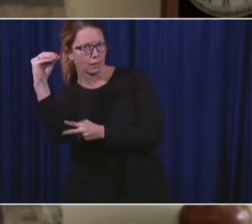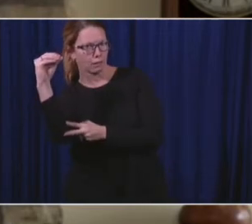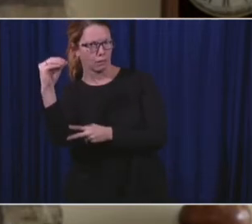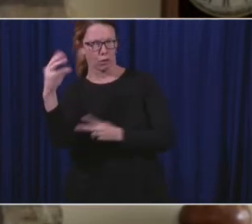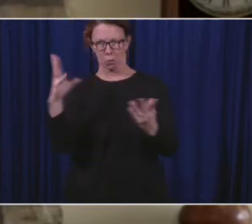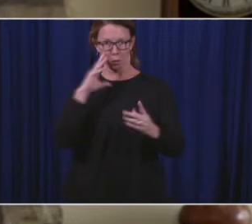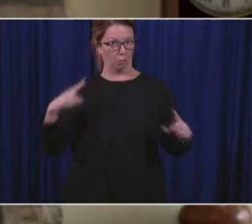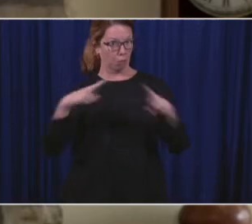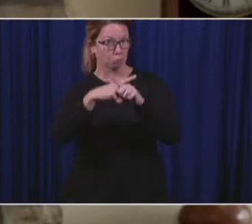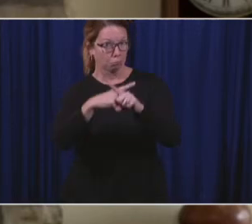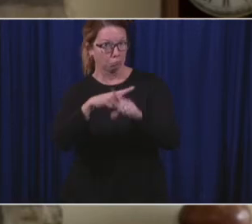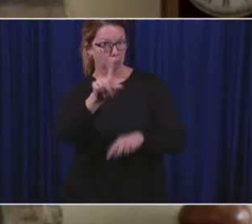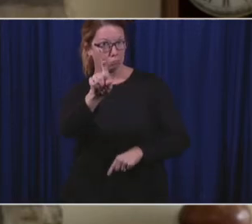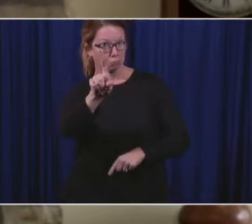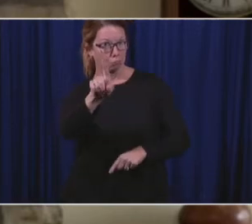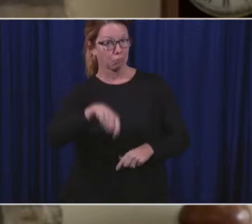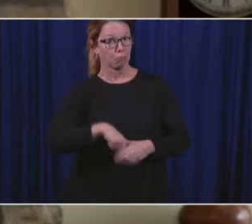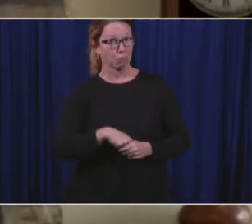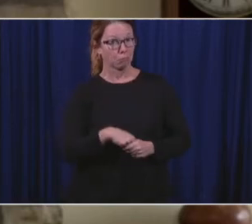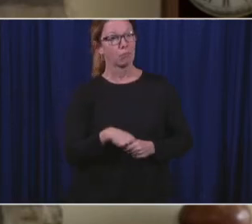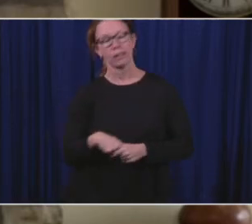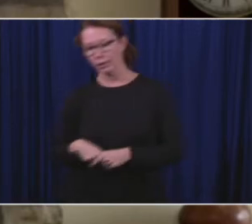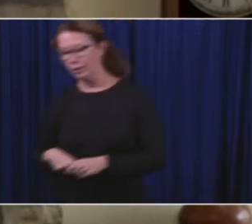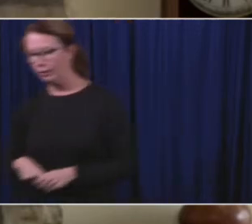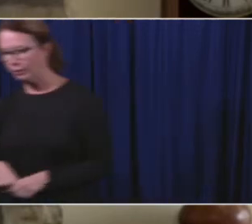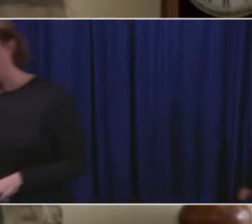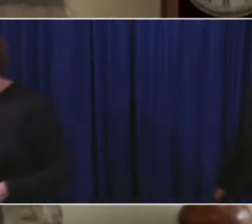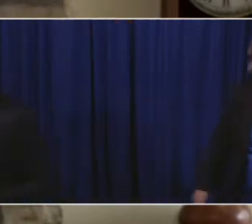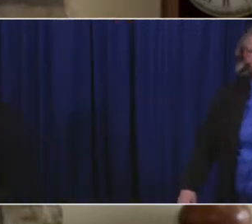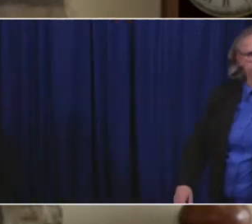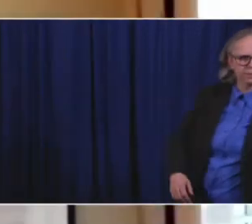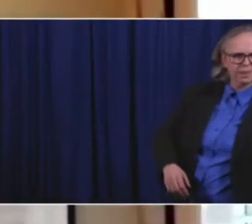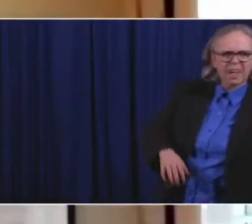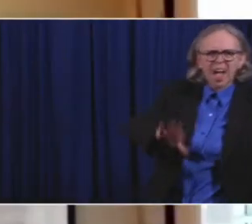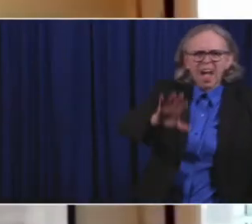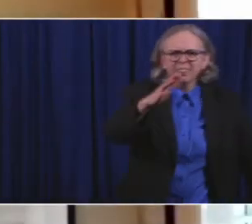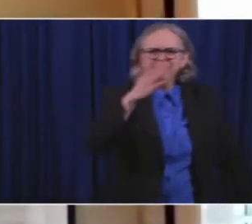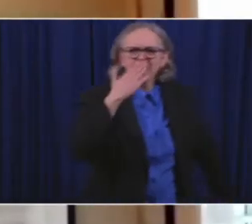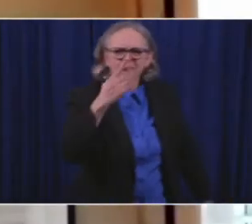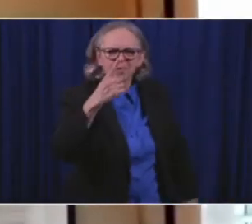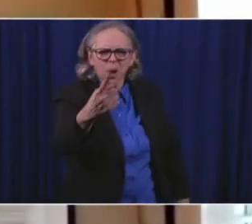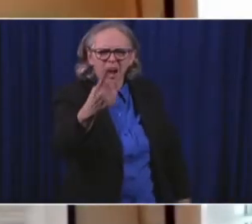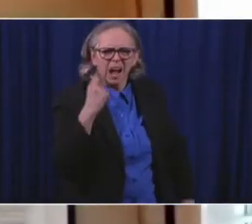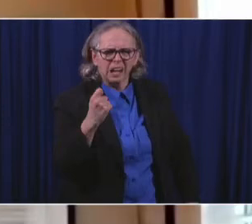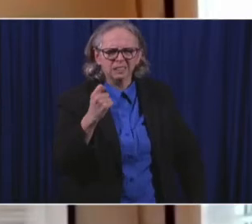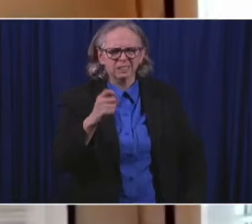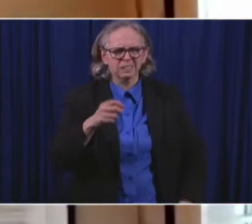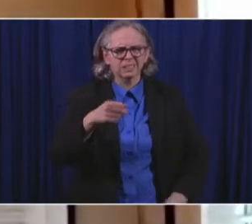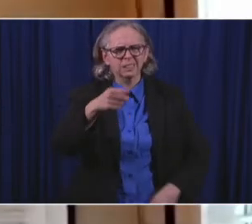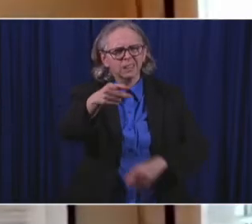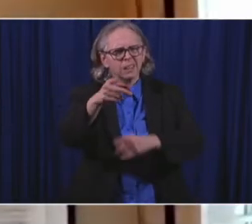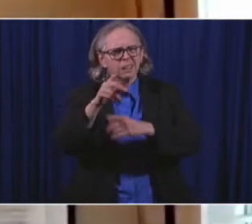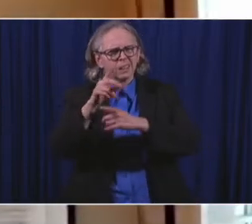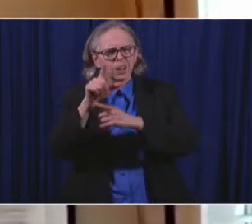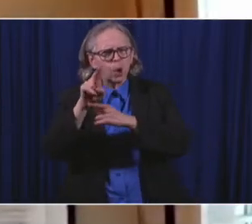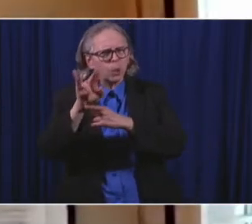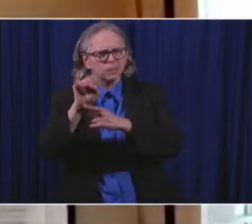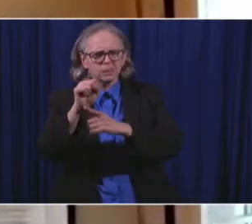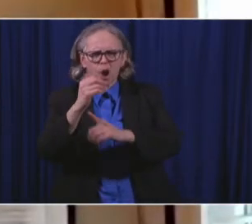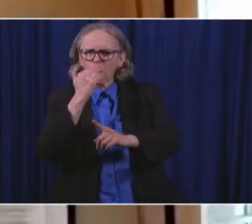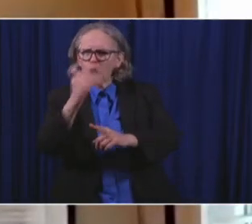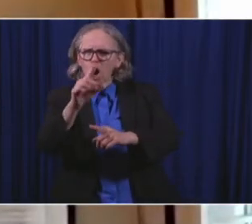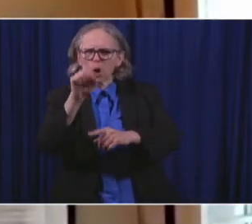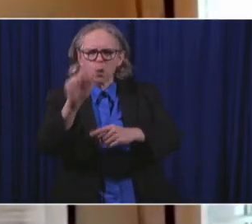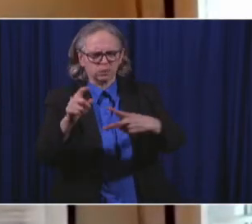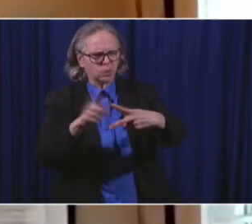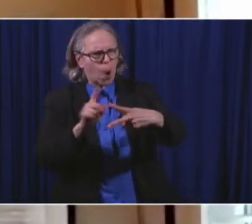compatible? Well, thank you for the question, Luis. And there are really two questions there, and they're both very, very good questions. So